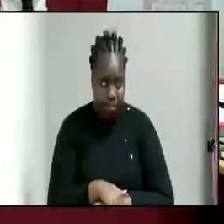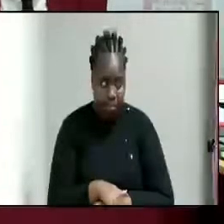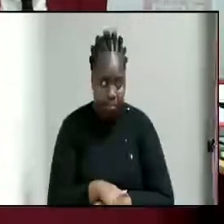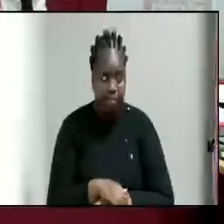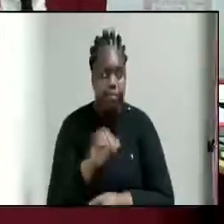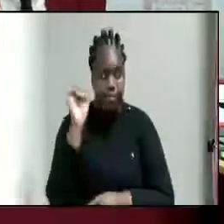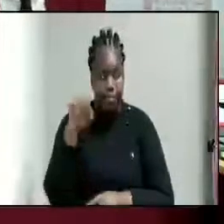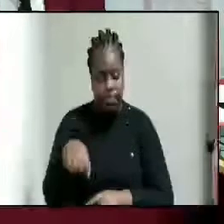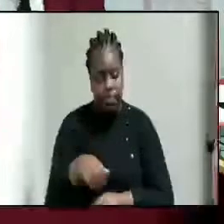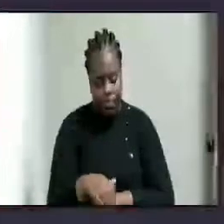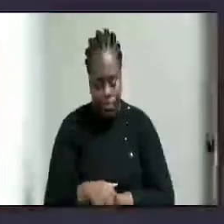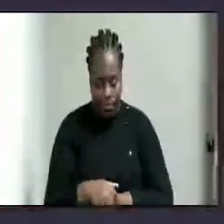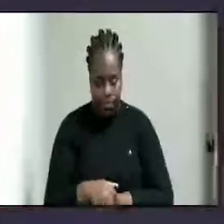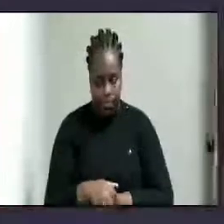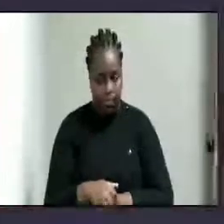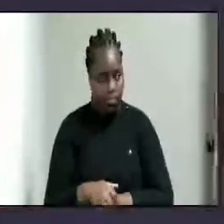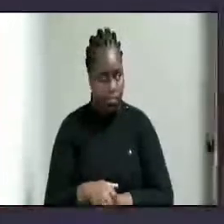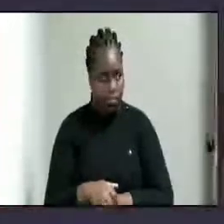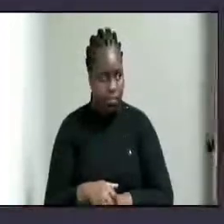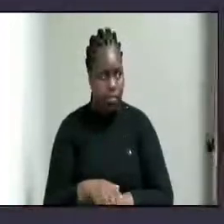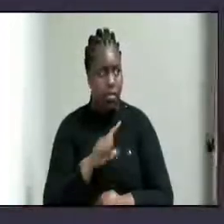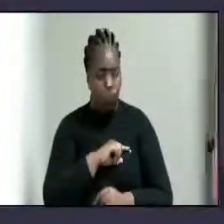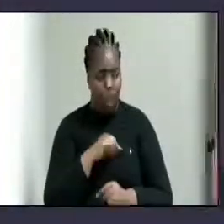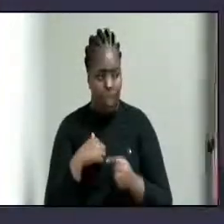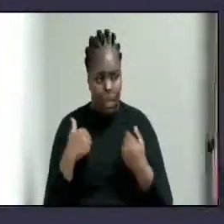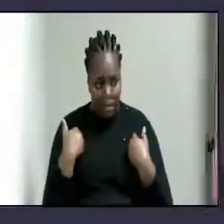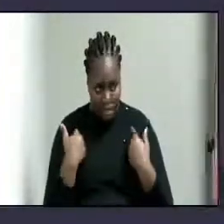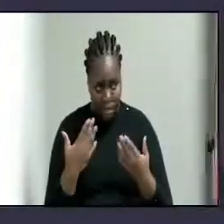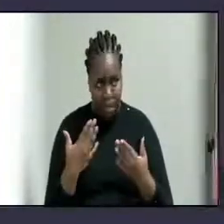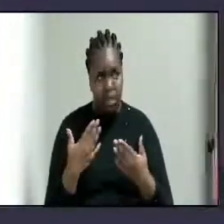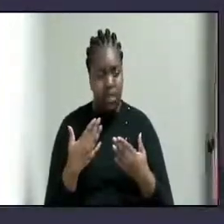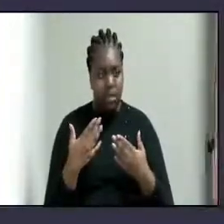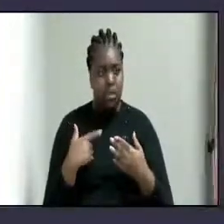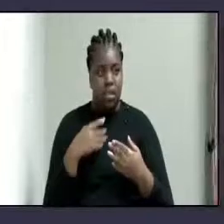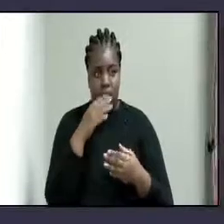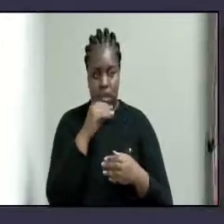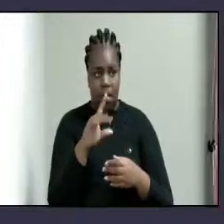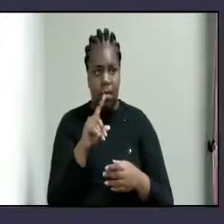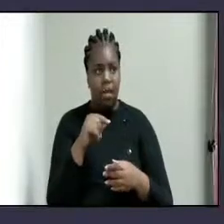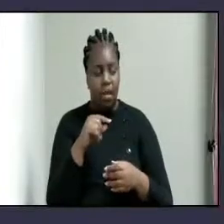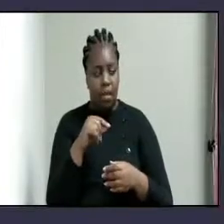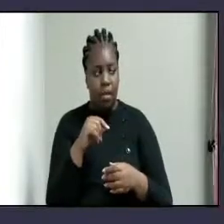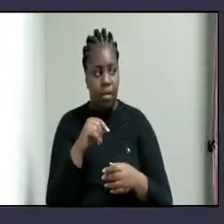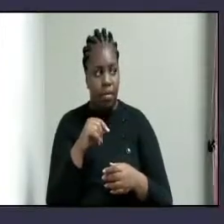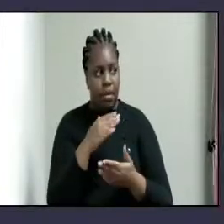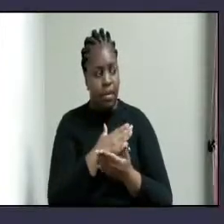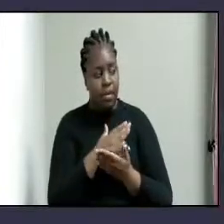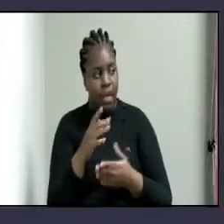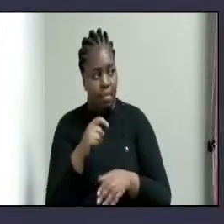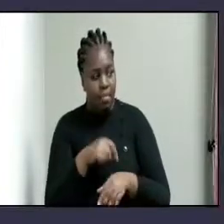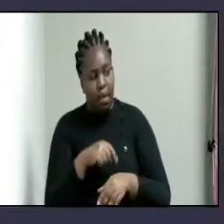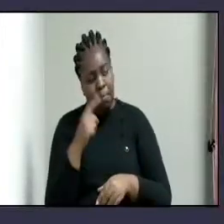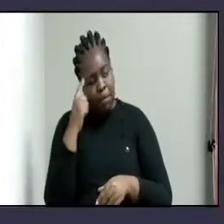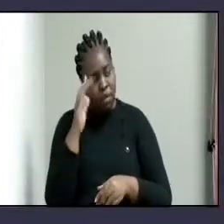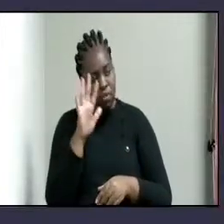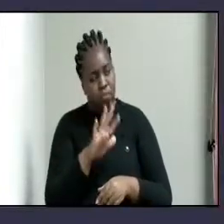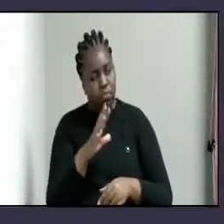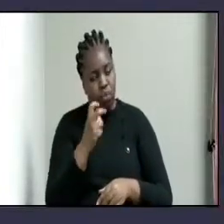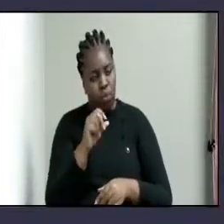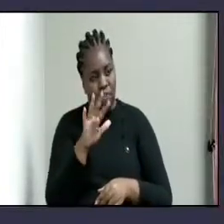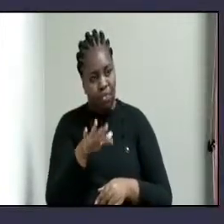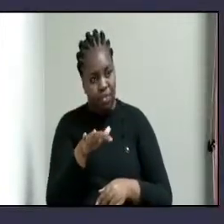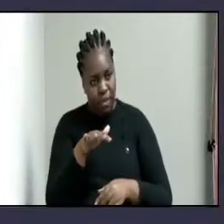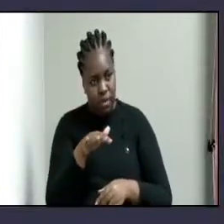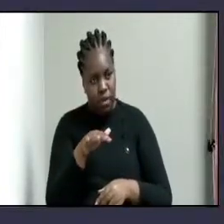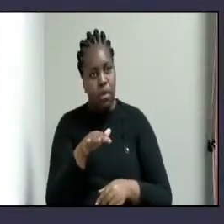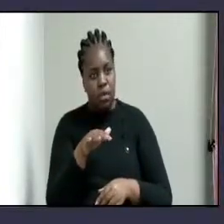That is very correct. As I started with that, there's depth of jurisprudence in that regard. In fact, sometime in